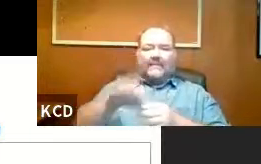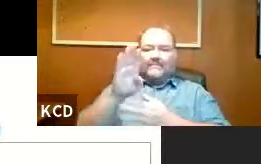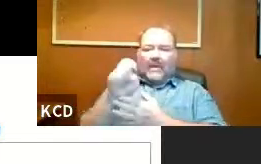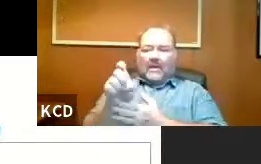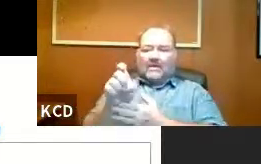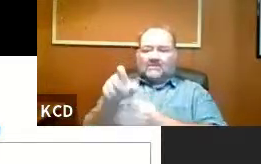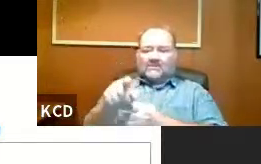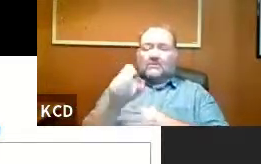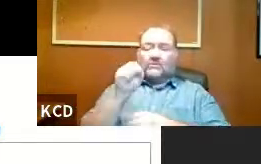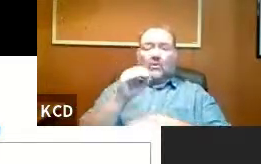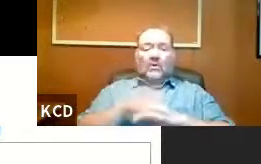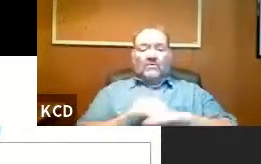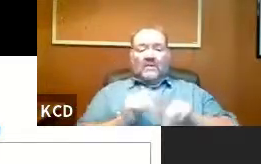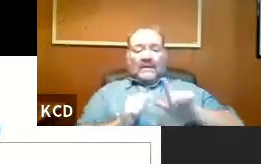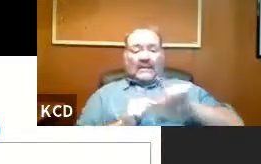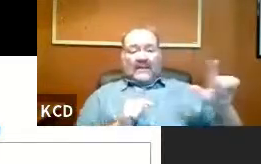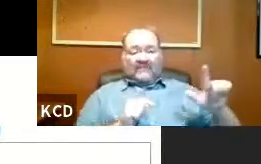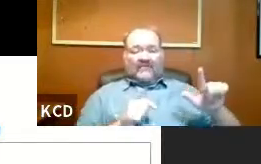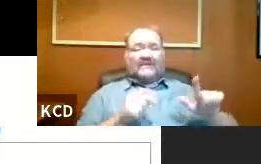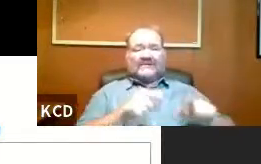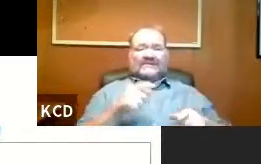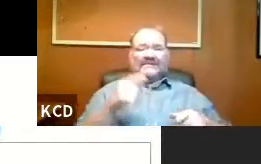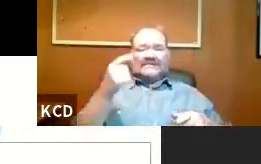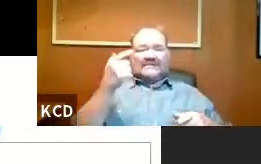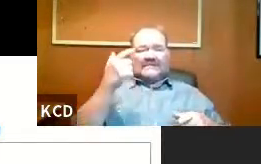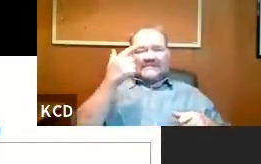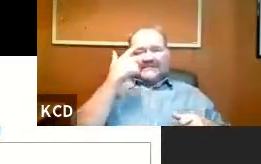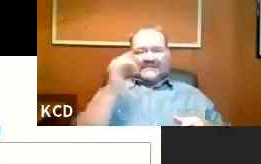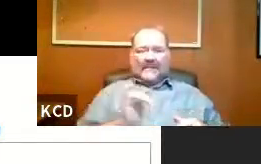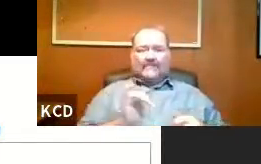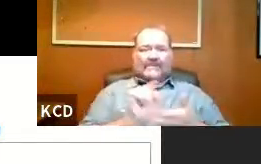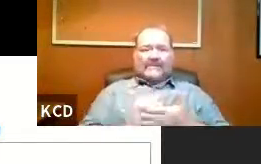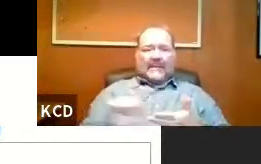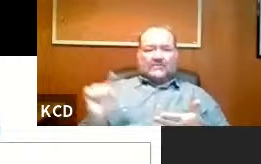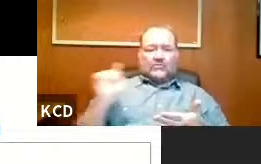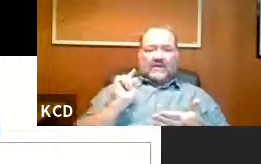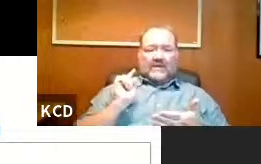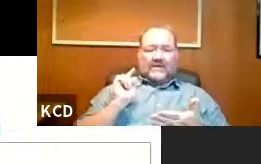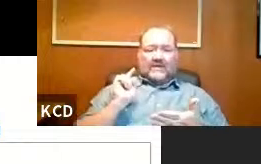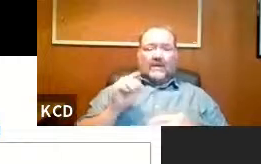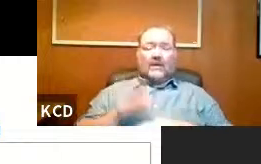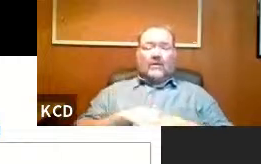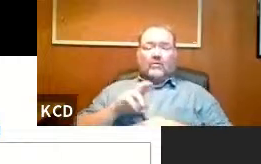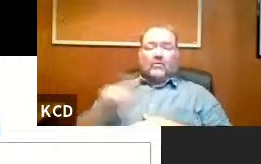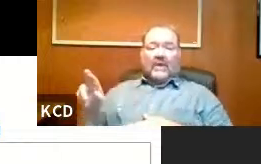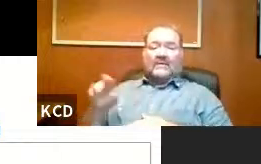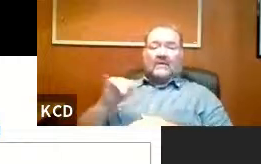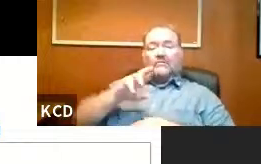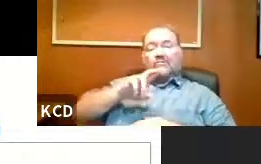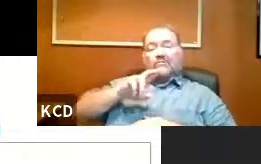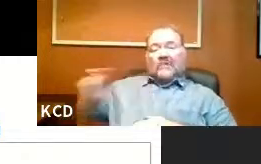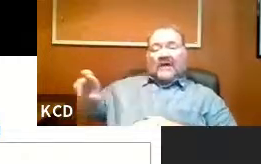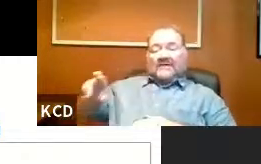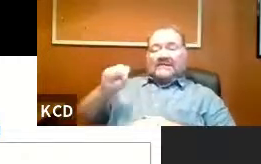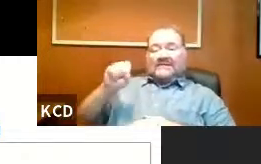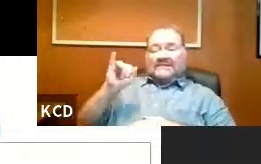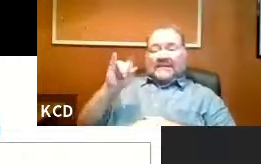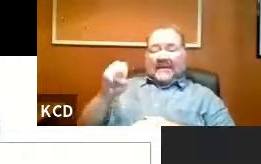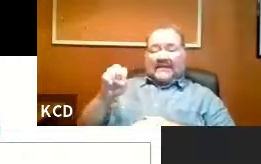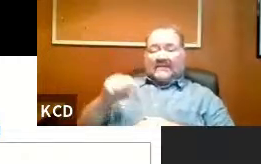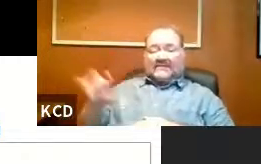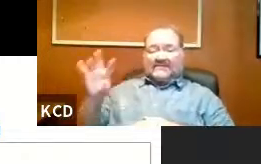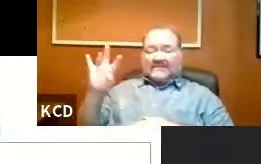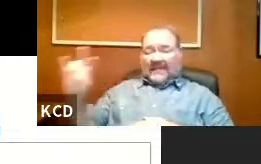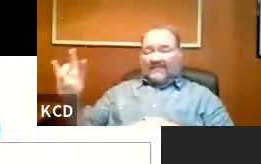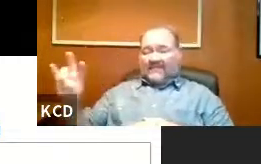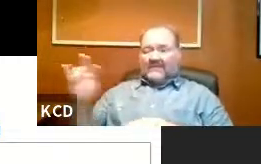box. So on the left, this is the same as last week. On the right, that far right-hand side, the